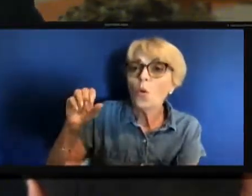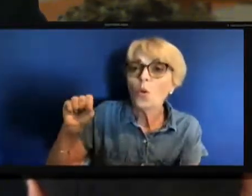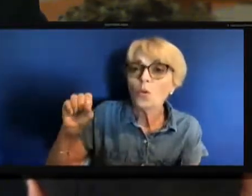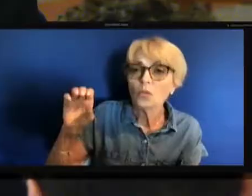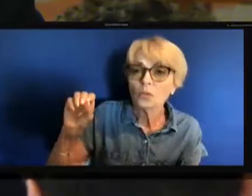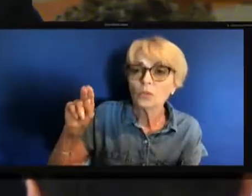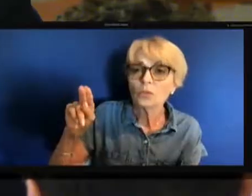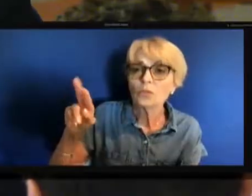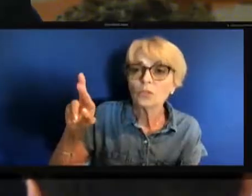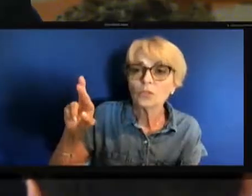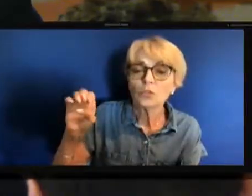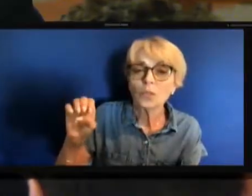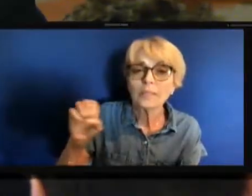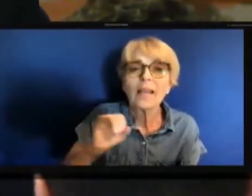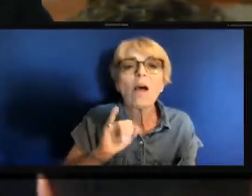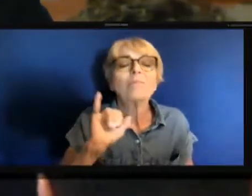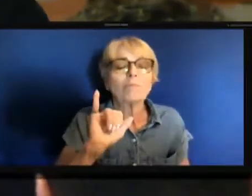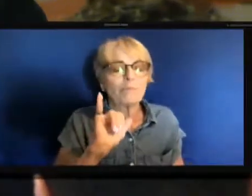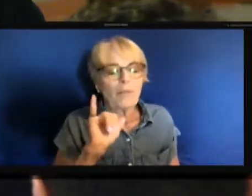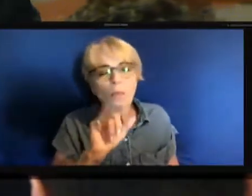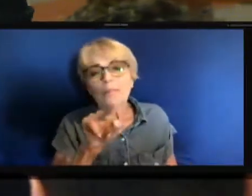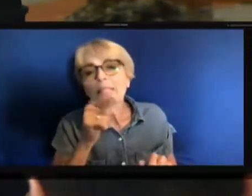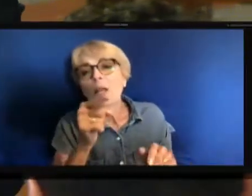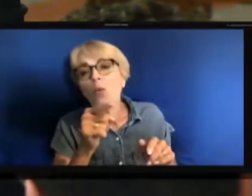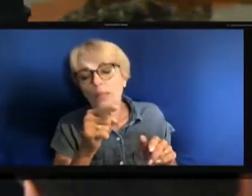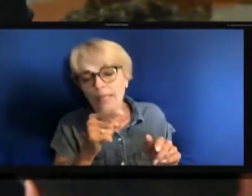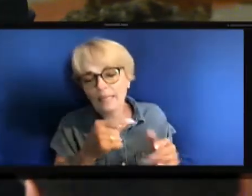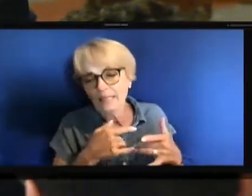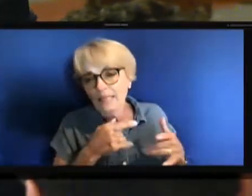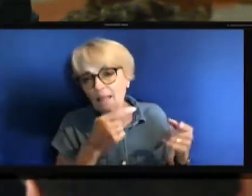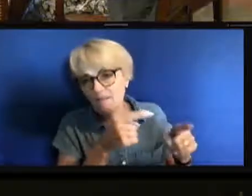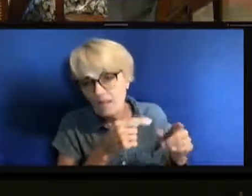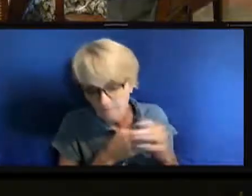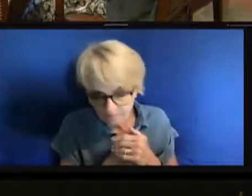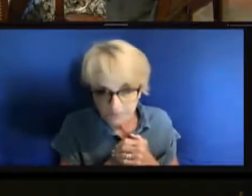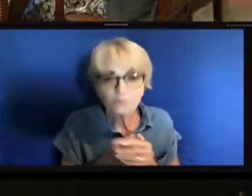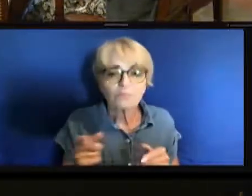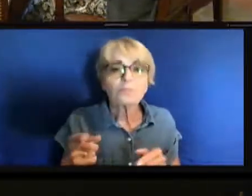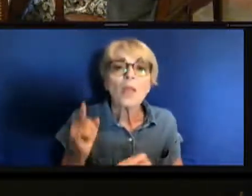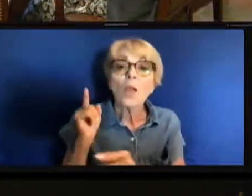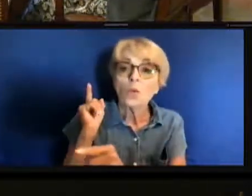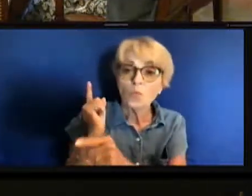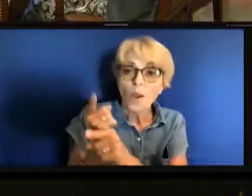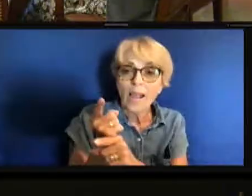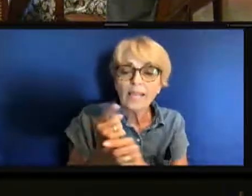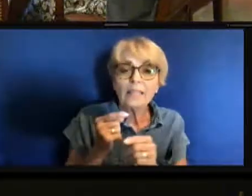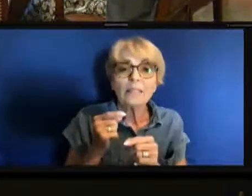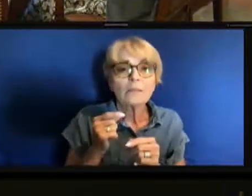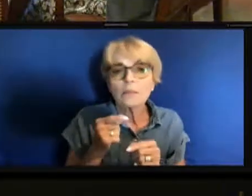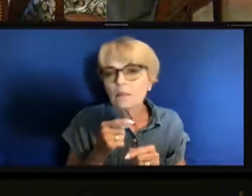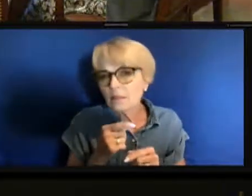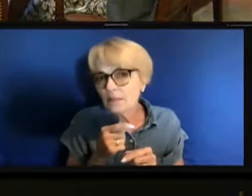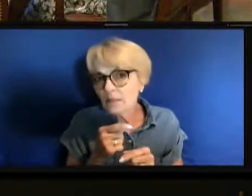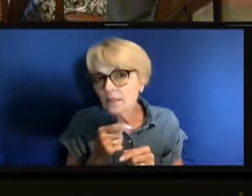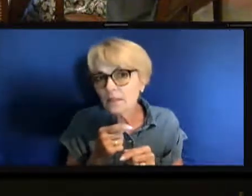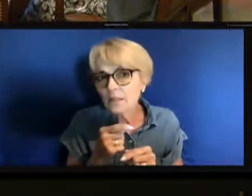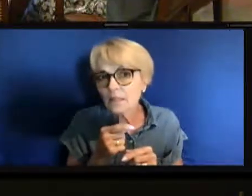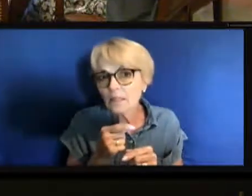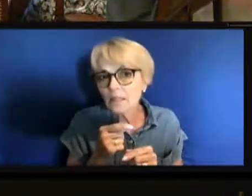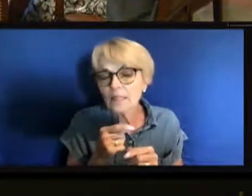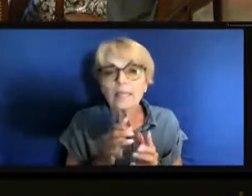see, because it was the only event at the Right. time, yeah. Right. So it was all... yeah, that I don't remember. What's that?